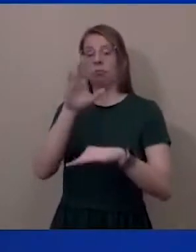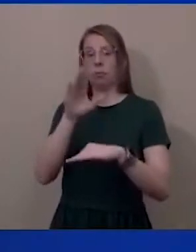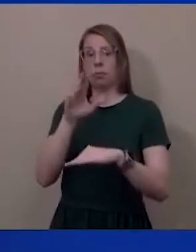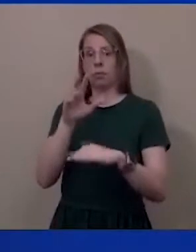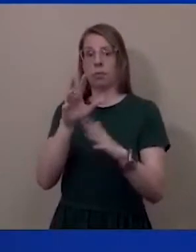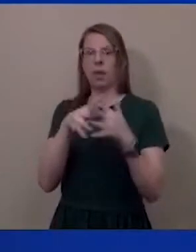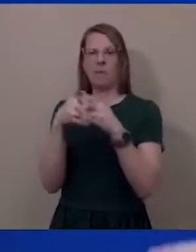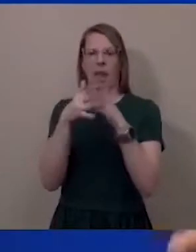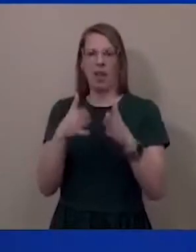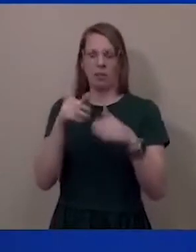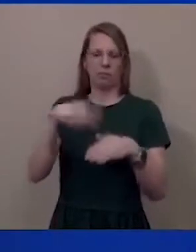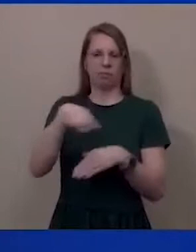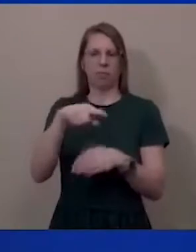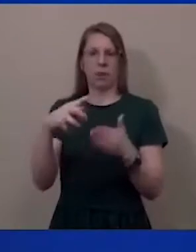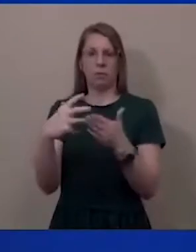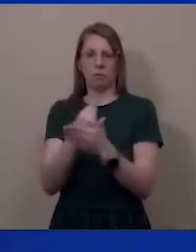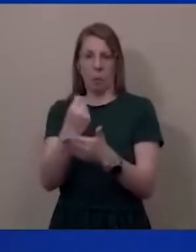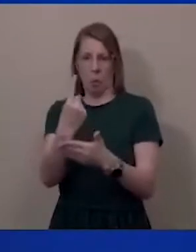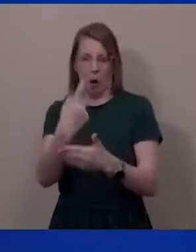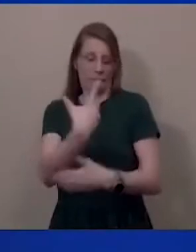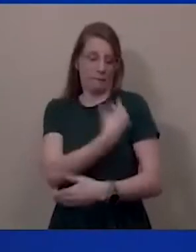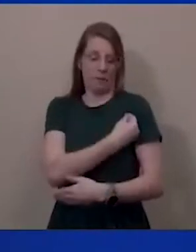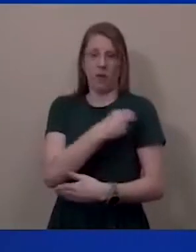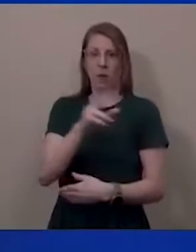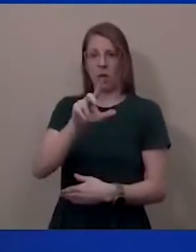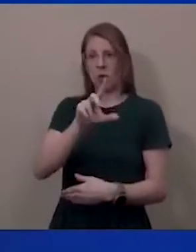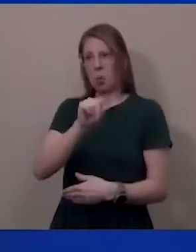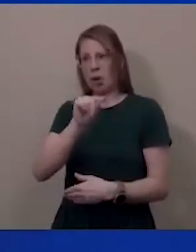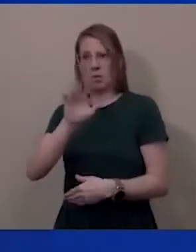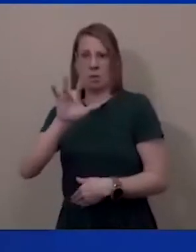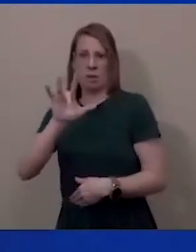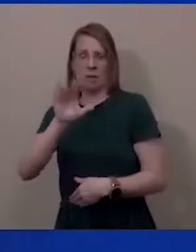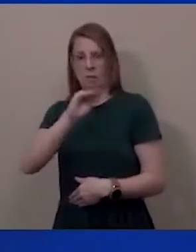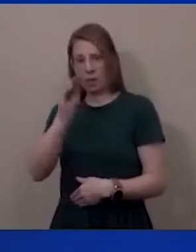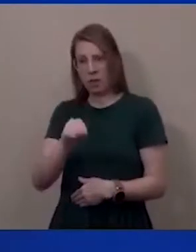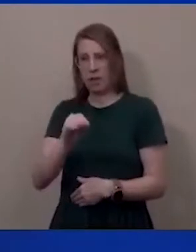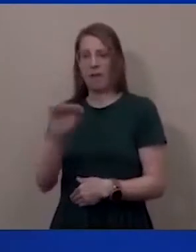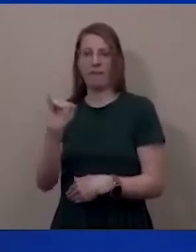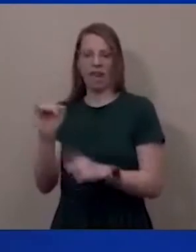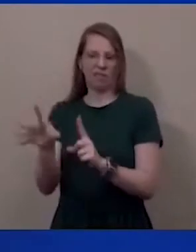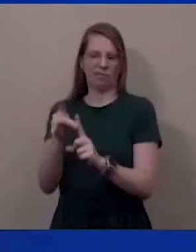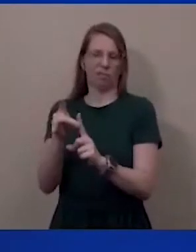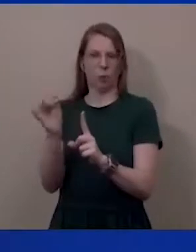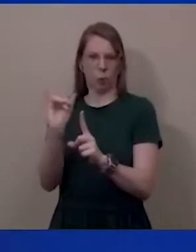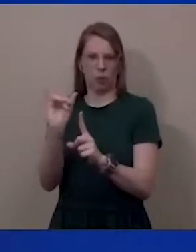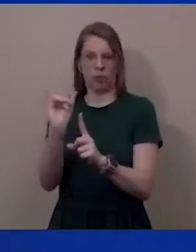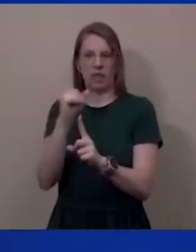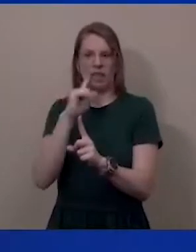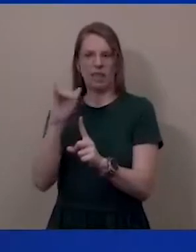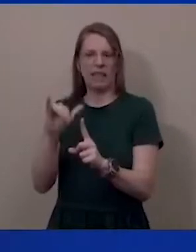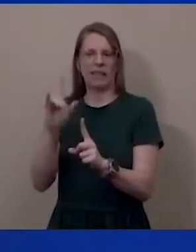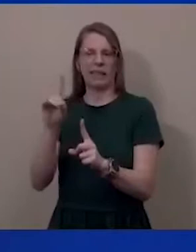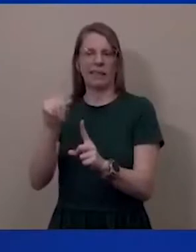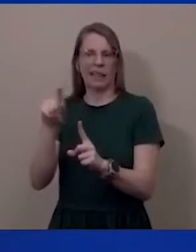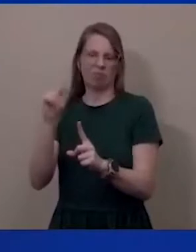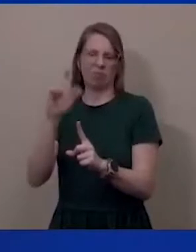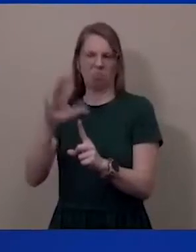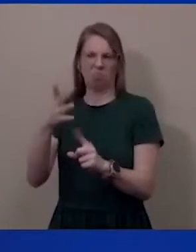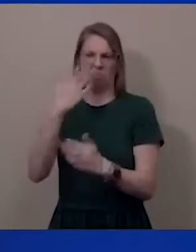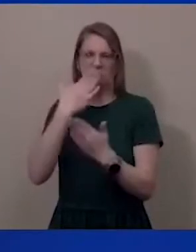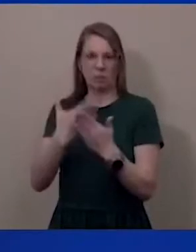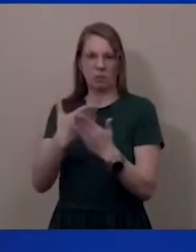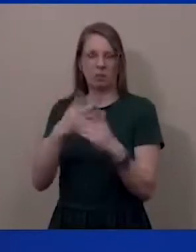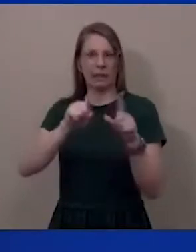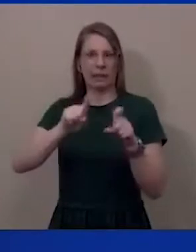1 vaccination, and really 20 to 25% of people who now have been infected, again, I think that data looks pretty good. A lot of good testing